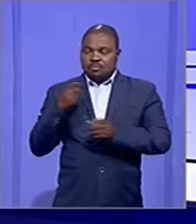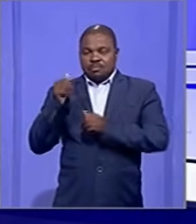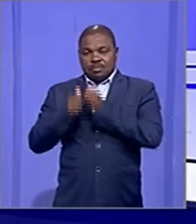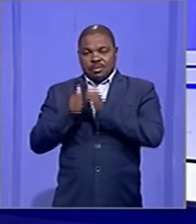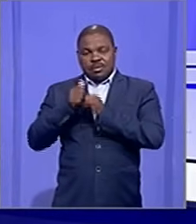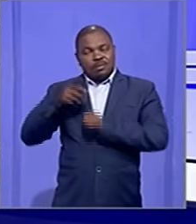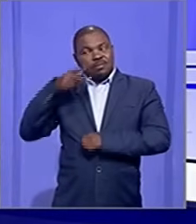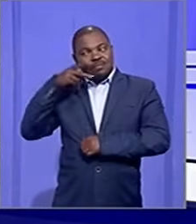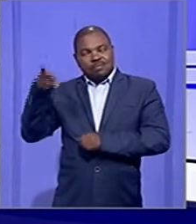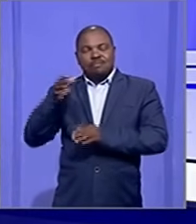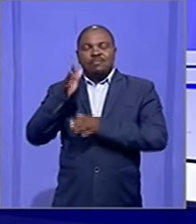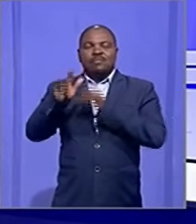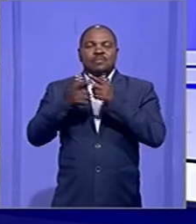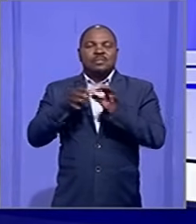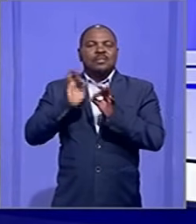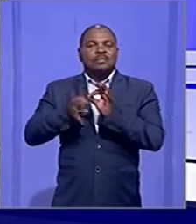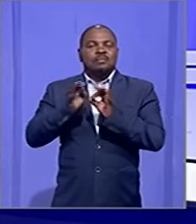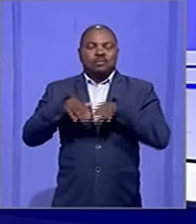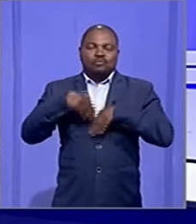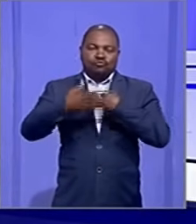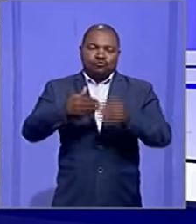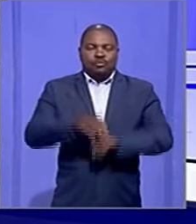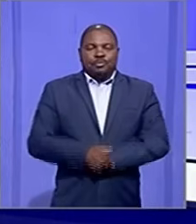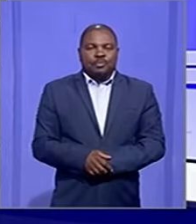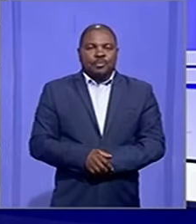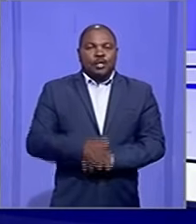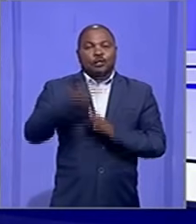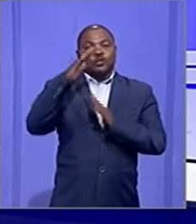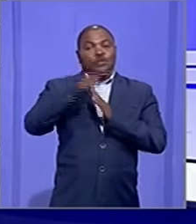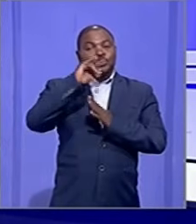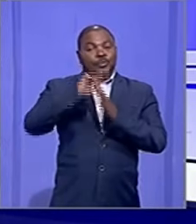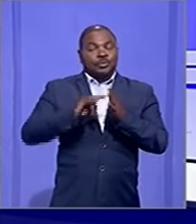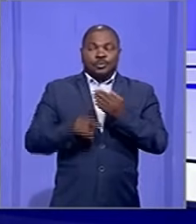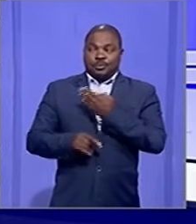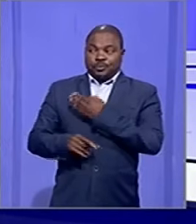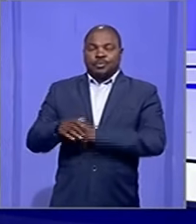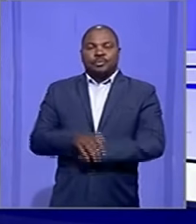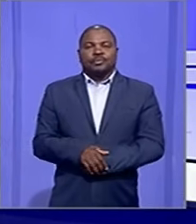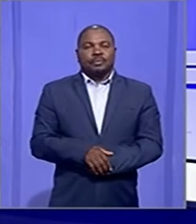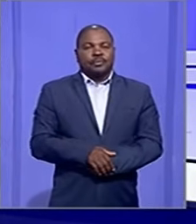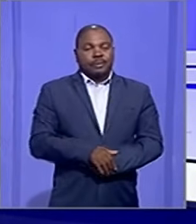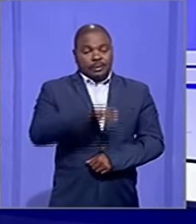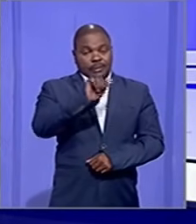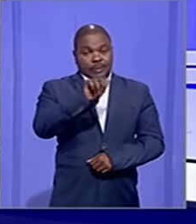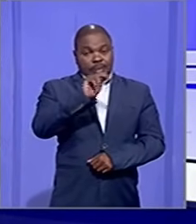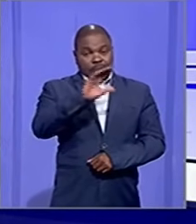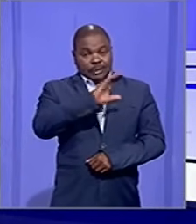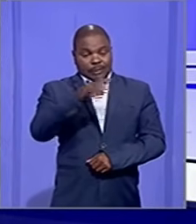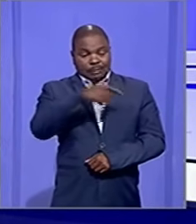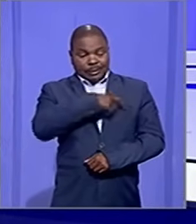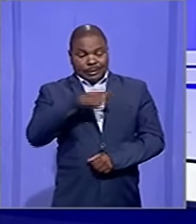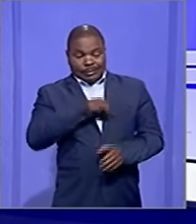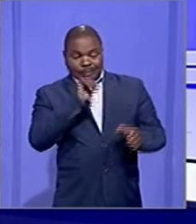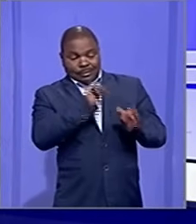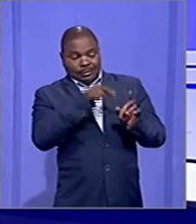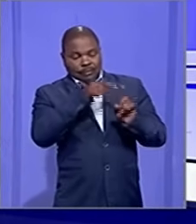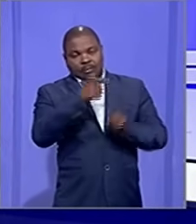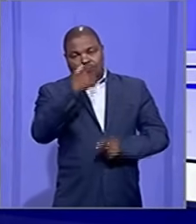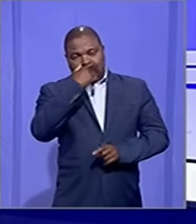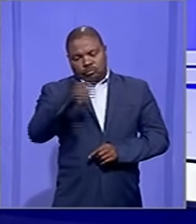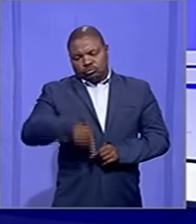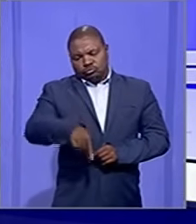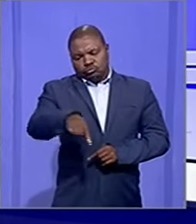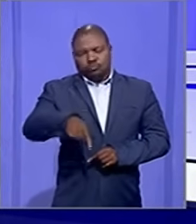bjalo ka mofetoledi wa polelo ya matsogo. Re thoma ka tšeo di rego go letetše gore mopresidente wa ANC Cyril Ramaphosa o tla bolela mo nakong ya go se